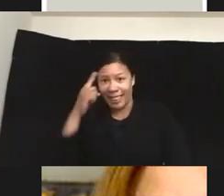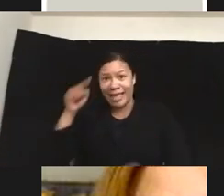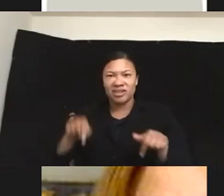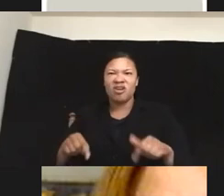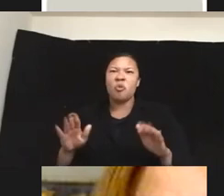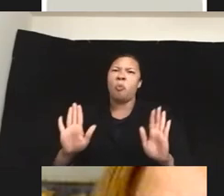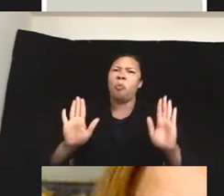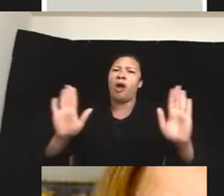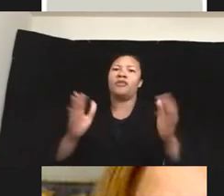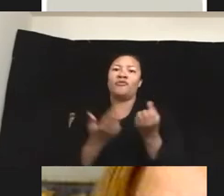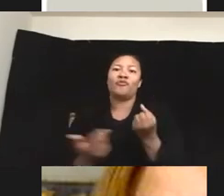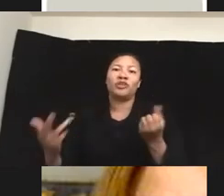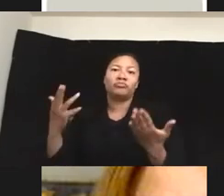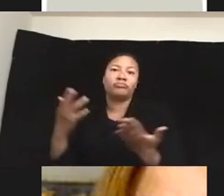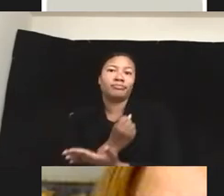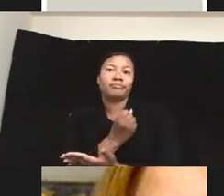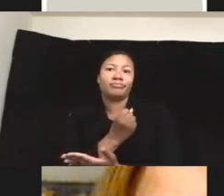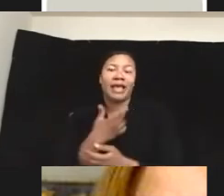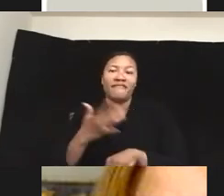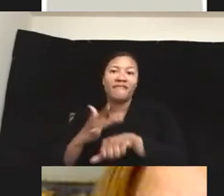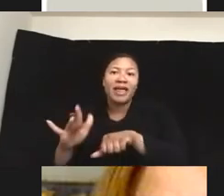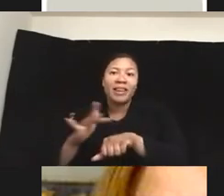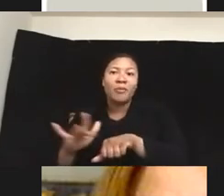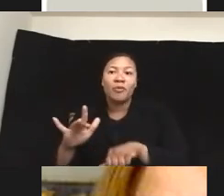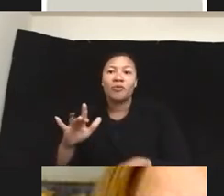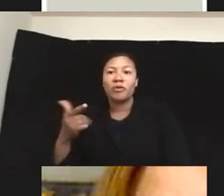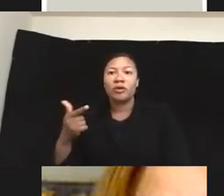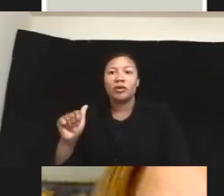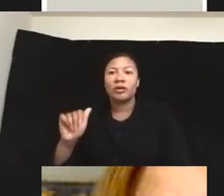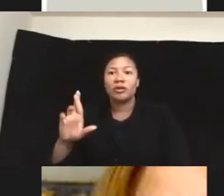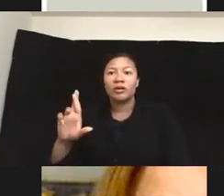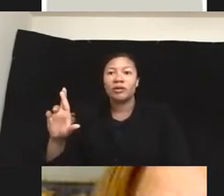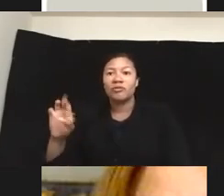resource to have available. So Garrett, would you have that information?